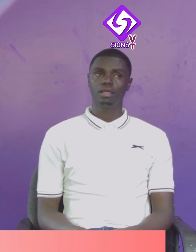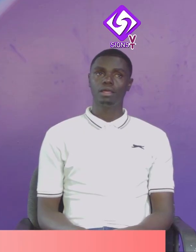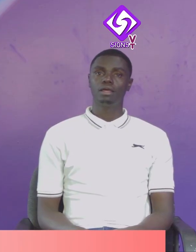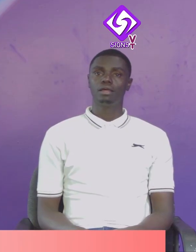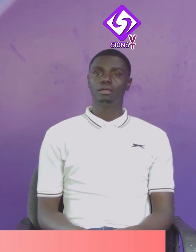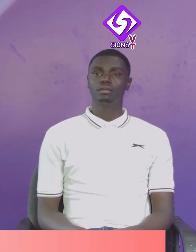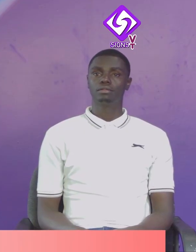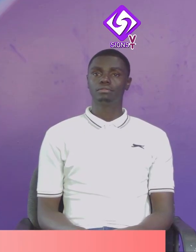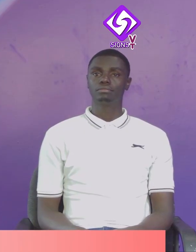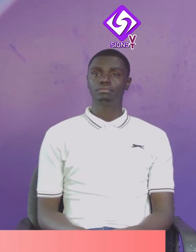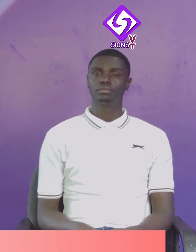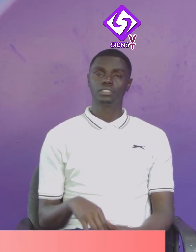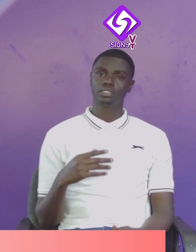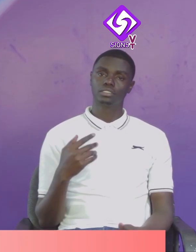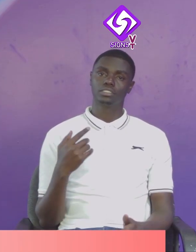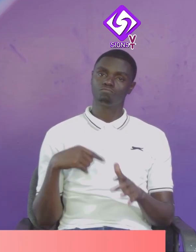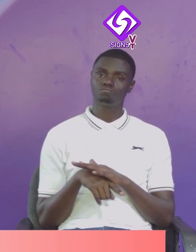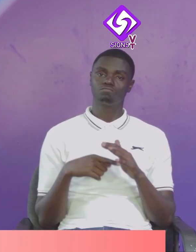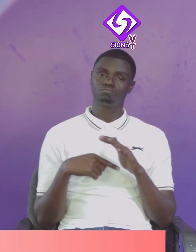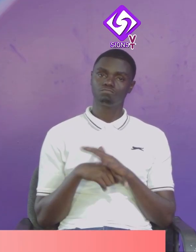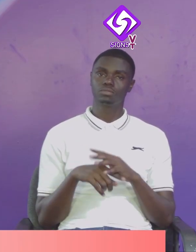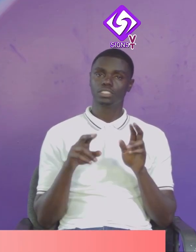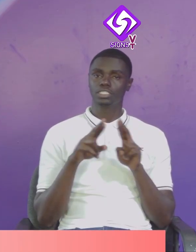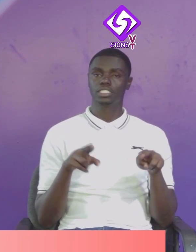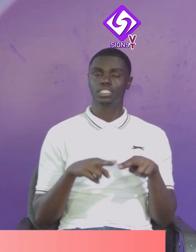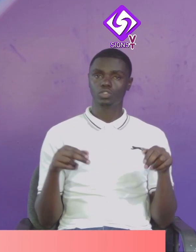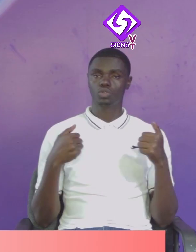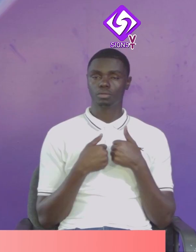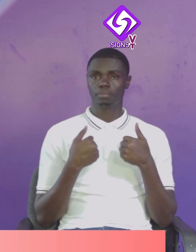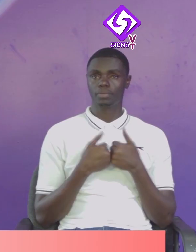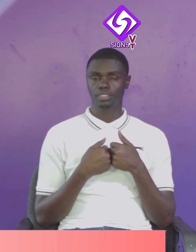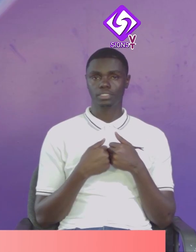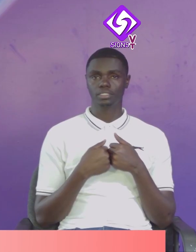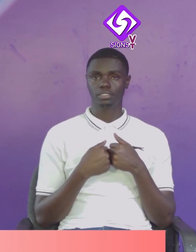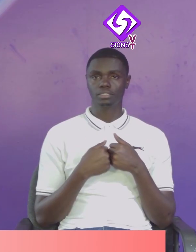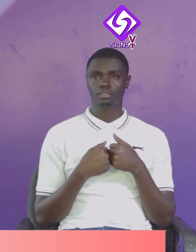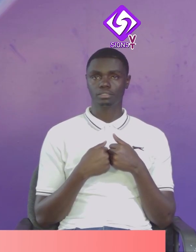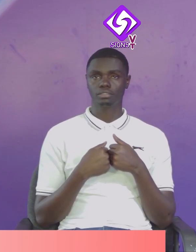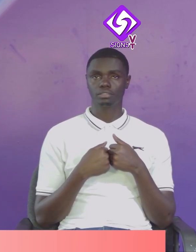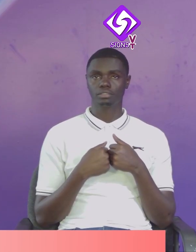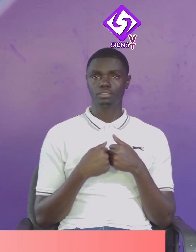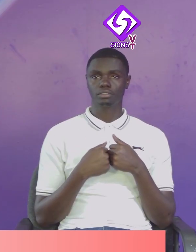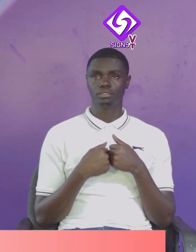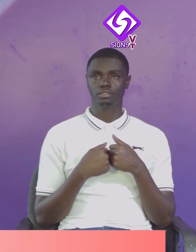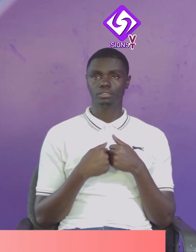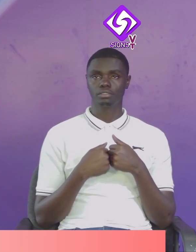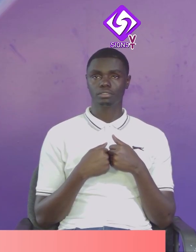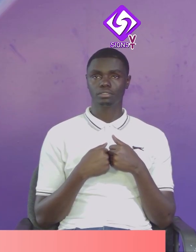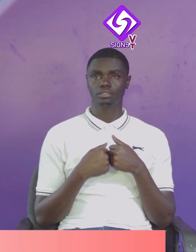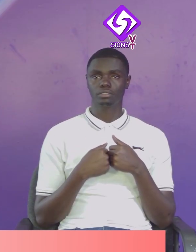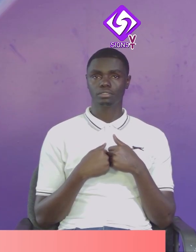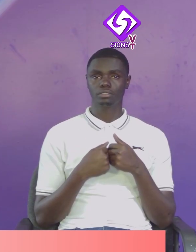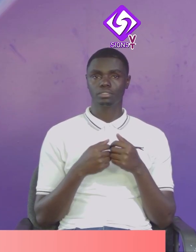is concerned. He's scoring back-to-back international games. And this time against Luxembourg, he was also on